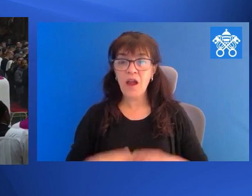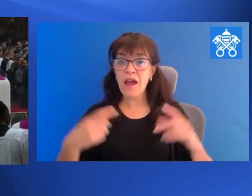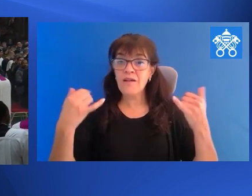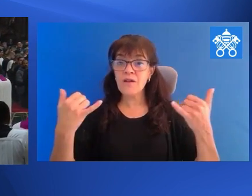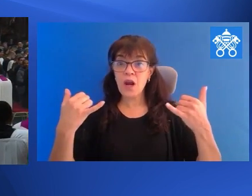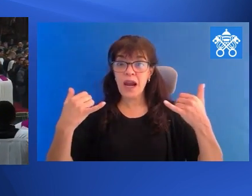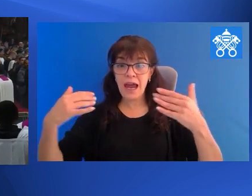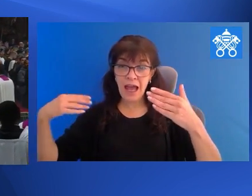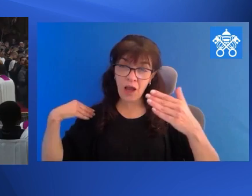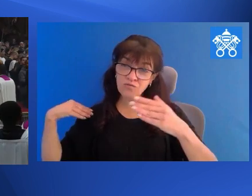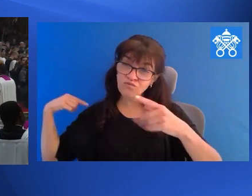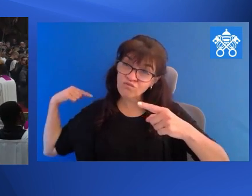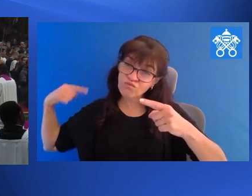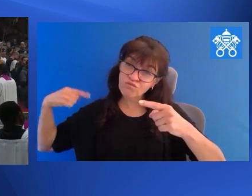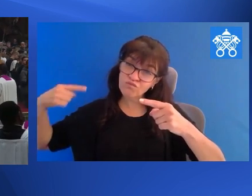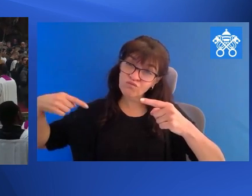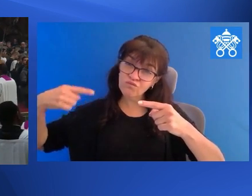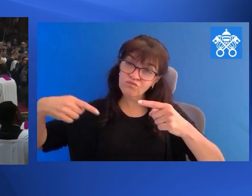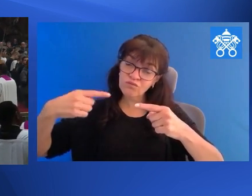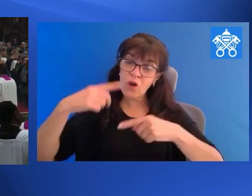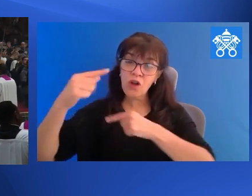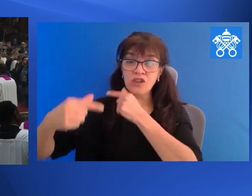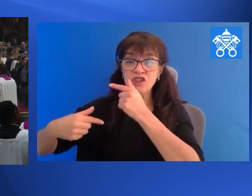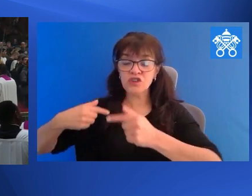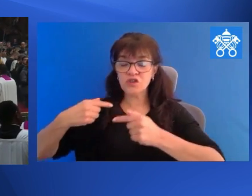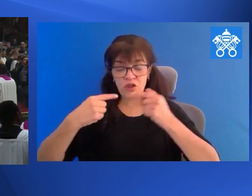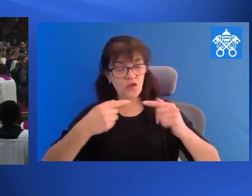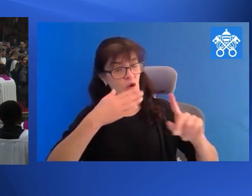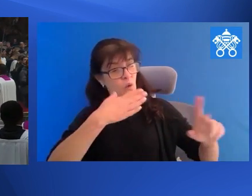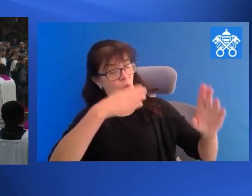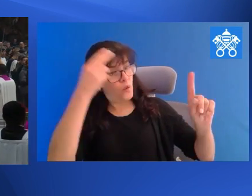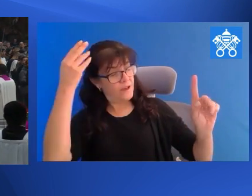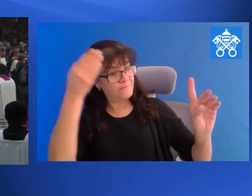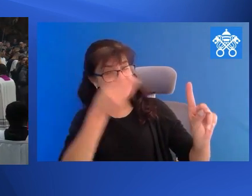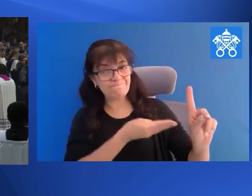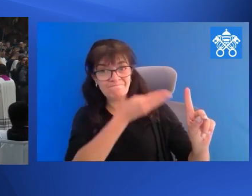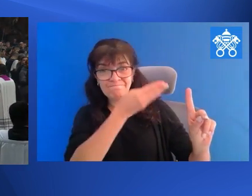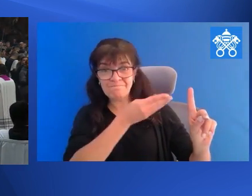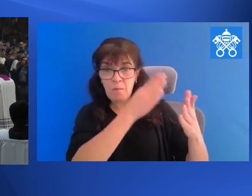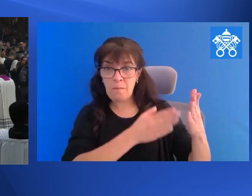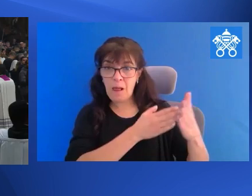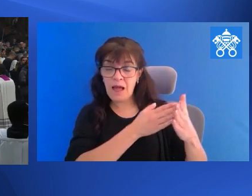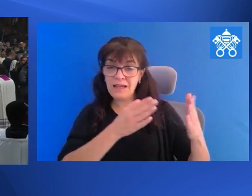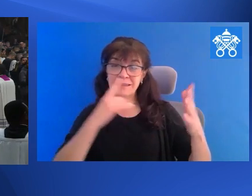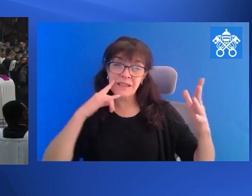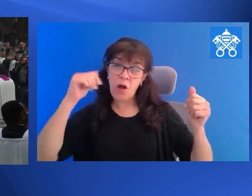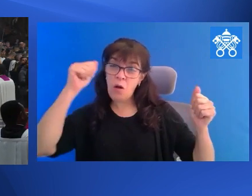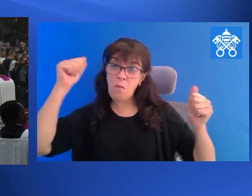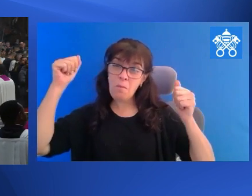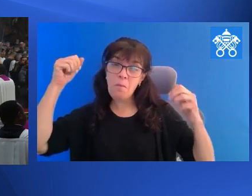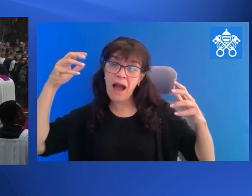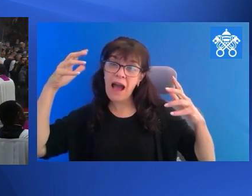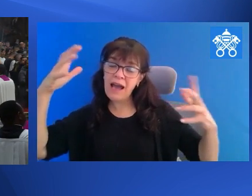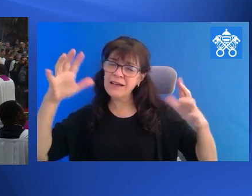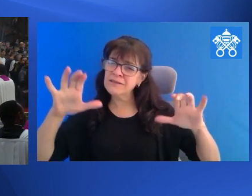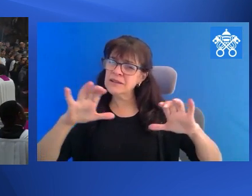From this day, all generations will call me blessed. The Almighty has done great things for me, and